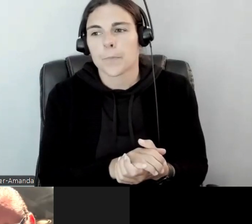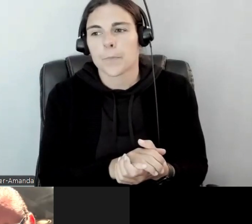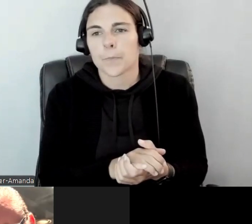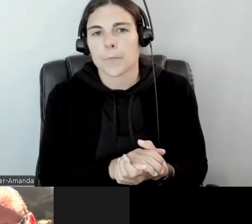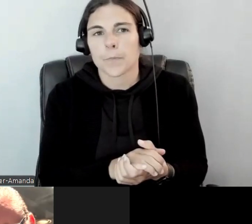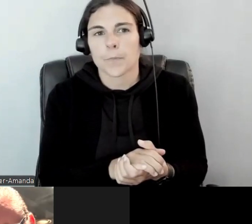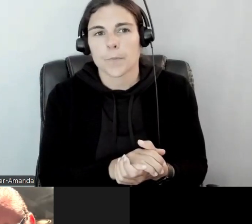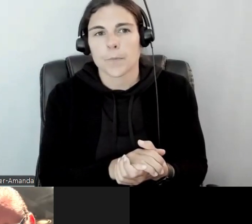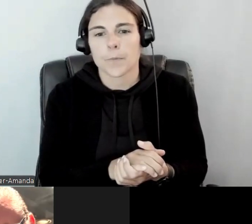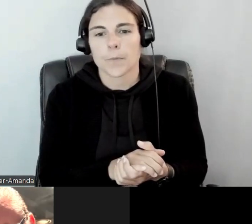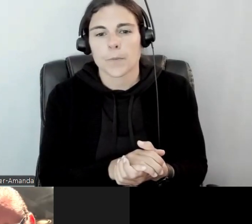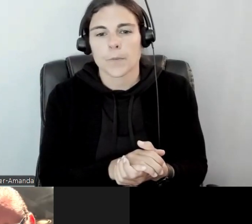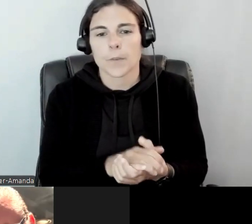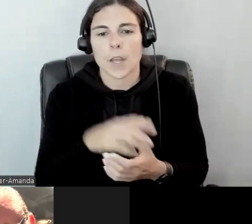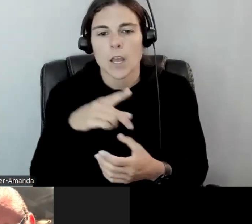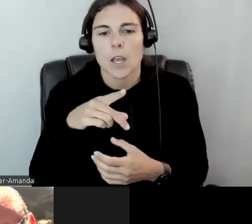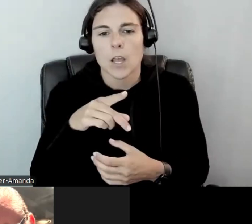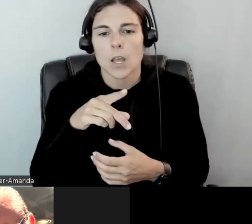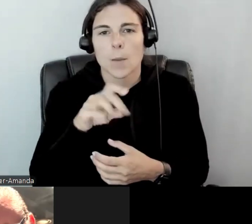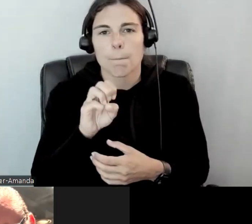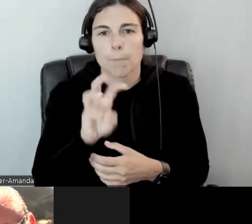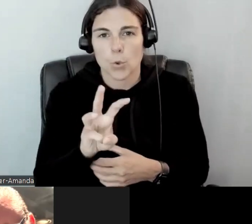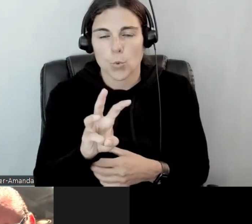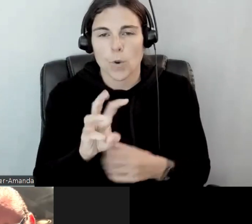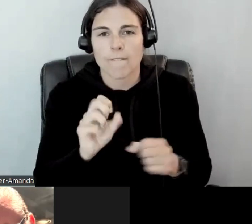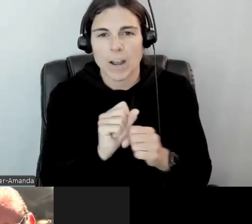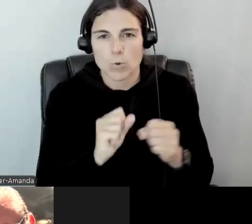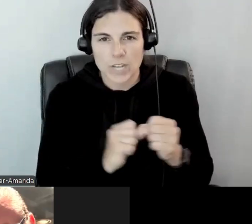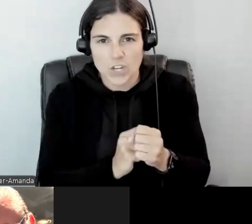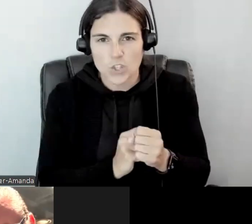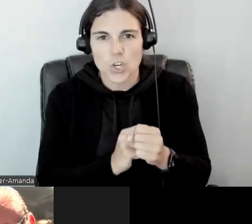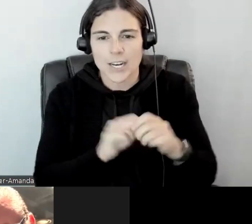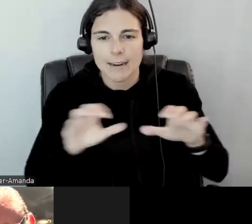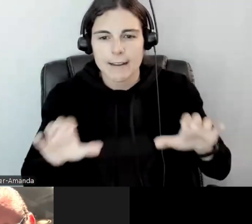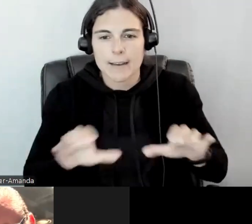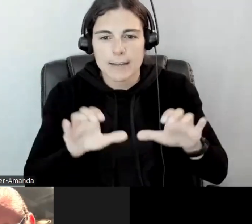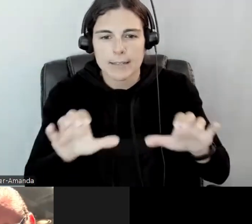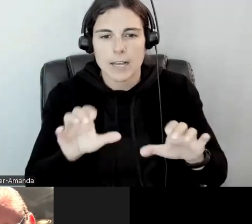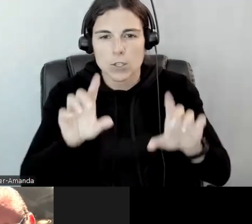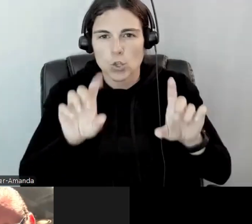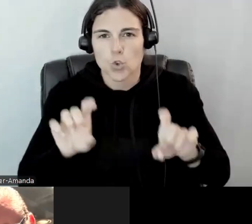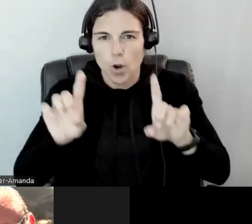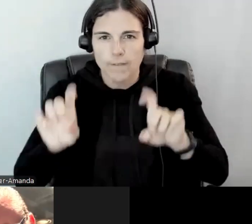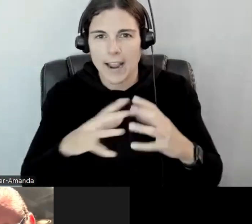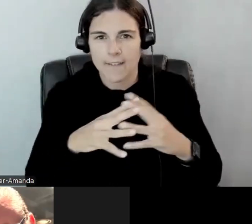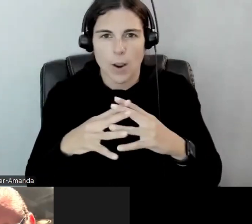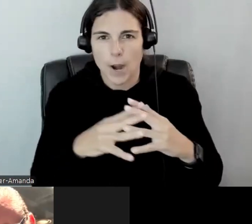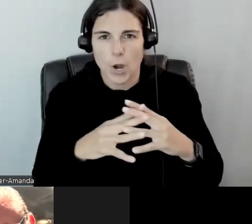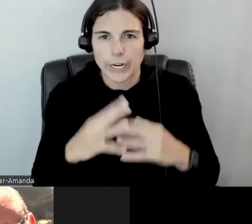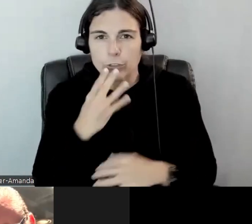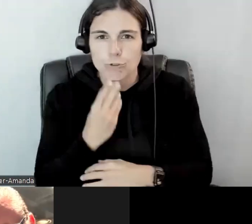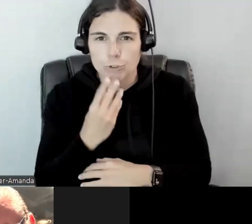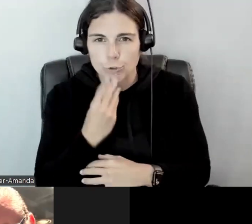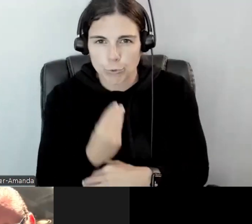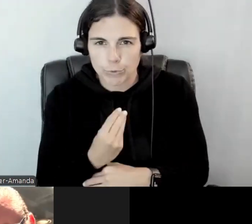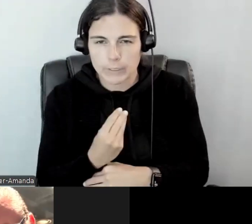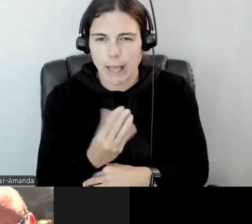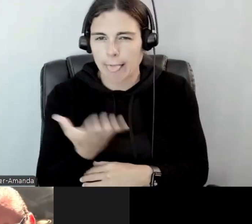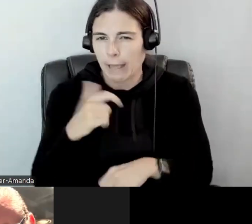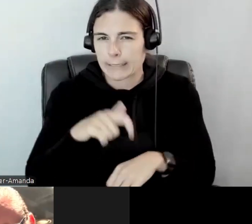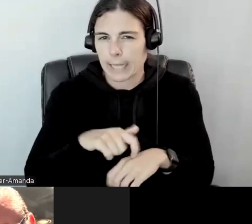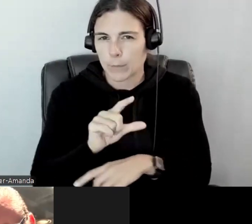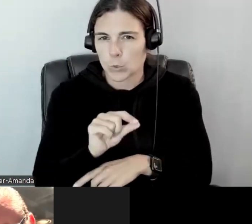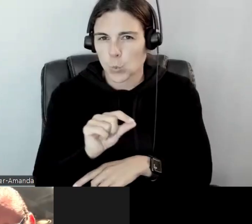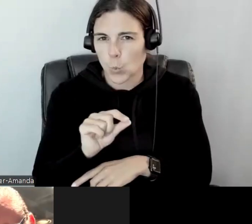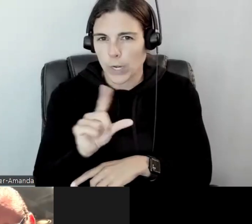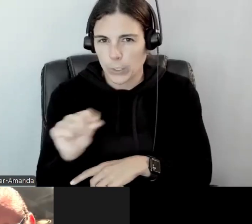Pew Foundation does a survey of American Jewry once every 10 years or so. So the last one was 2020. And